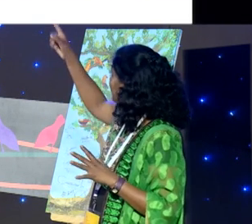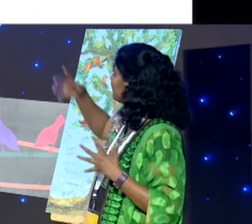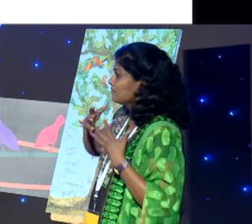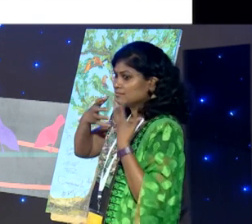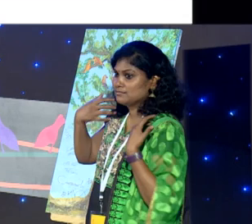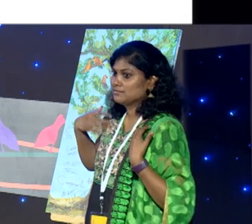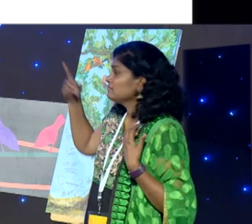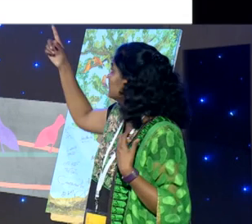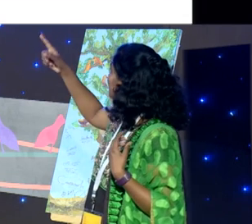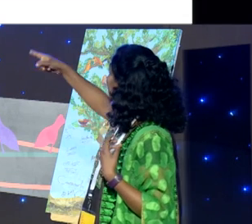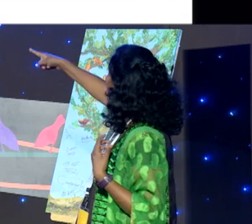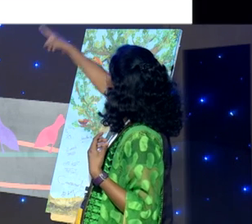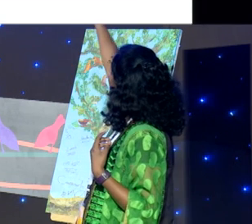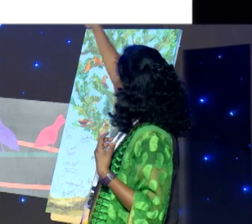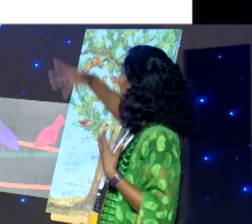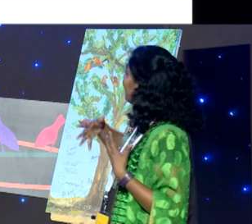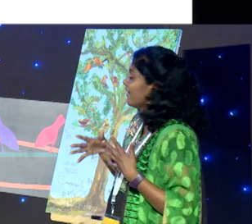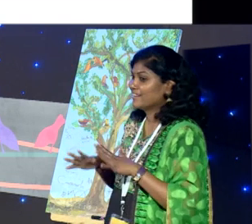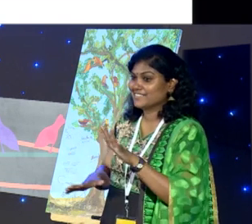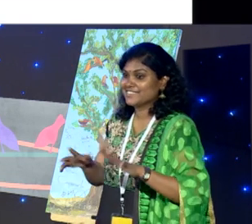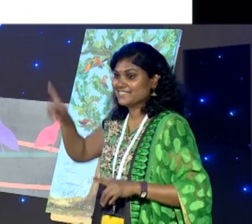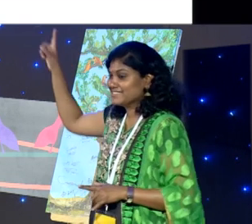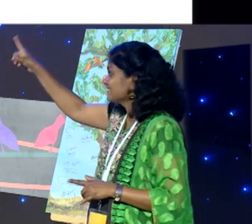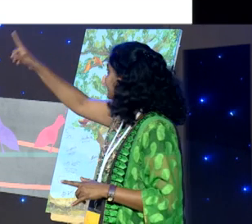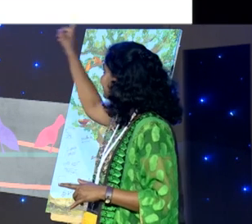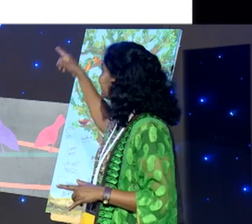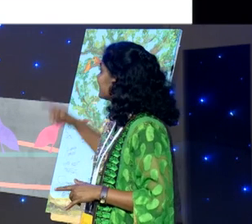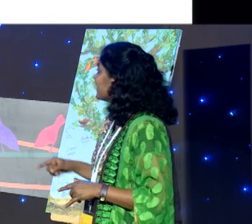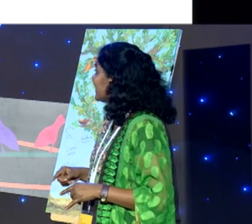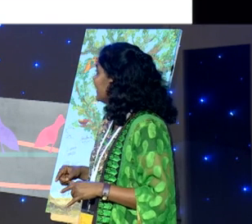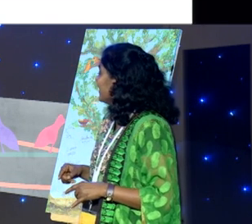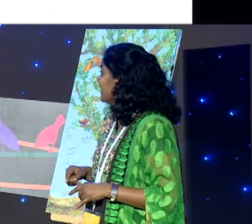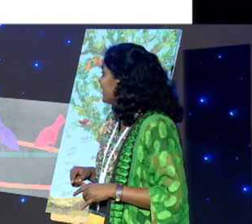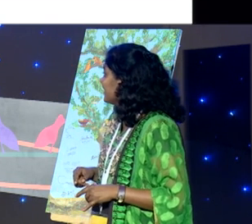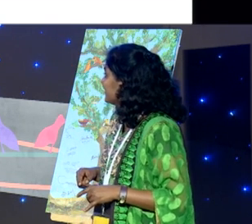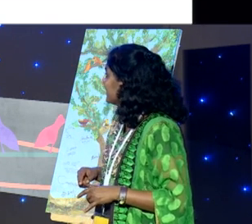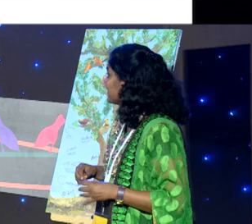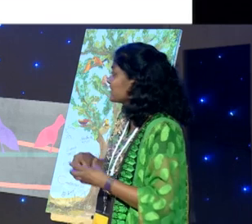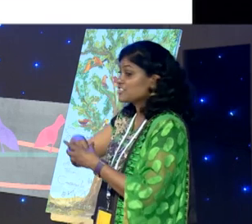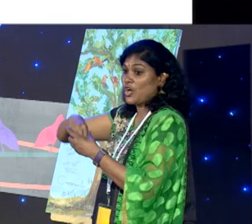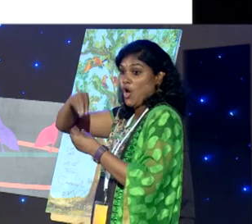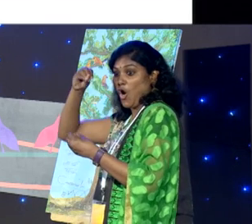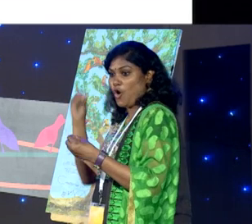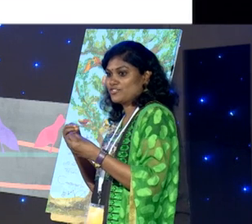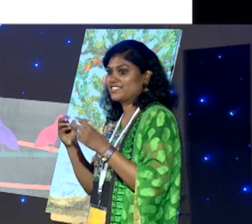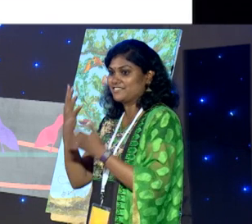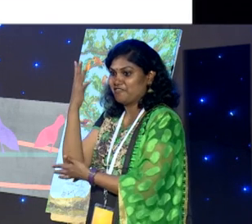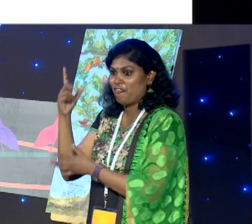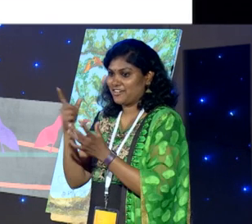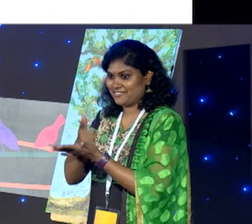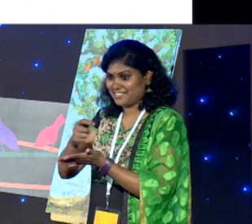there's a leopard, there's a tiger with 2 cubs. And this is all outside the tiger reserve.